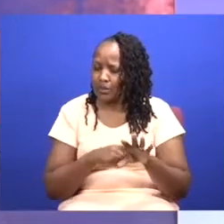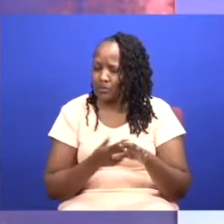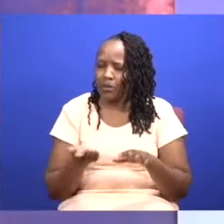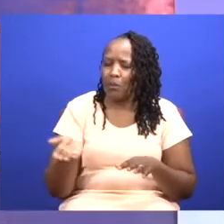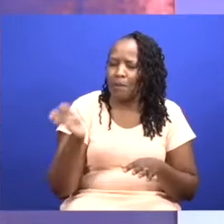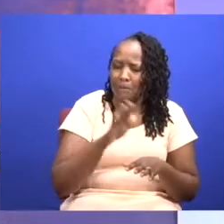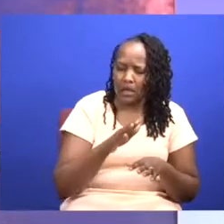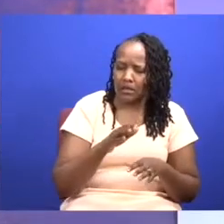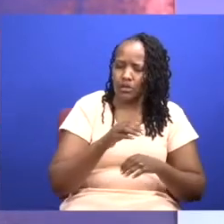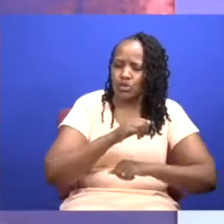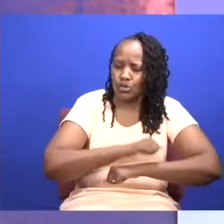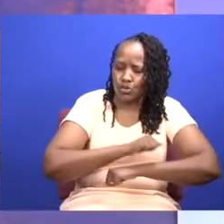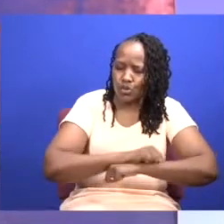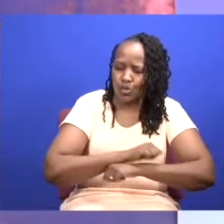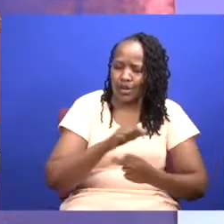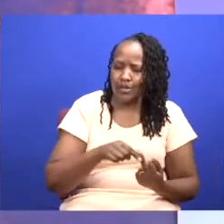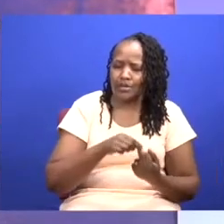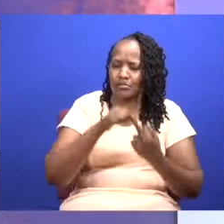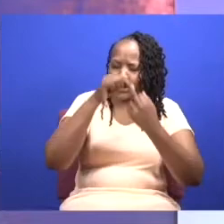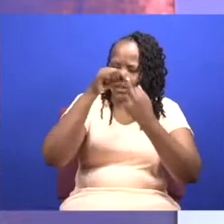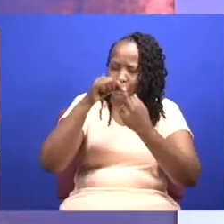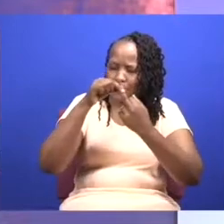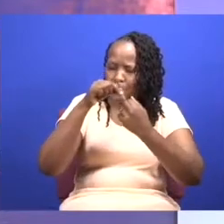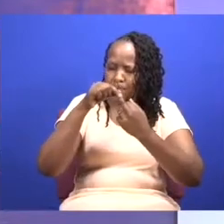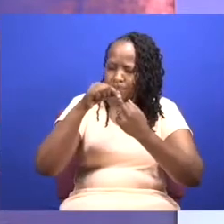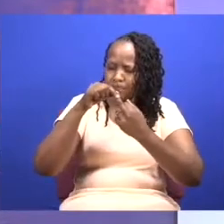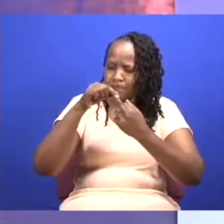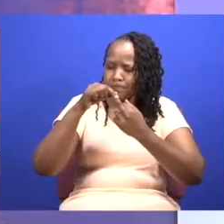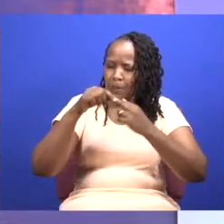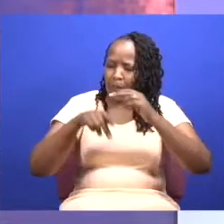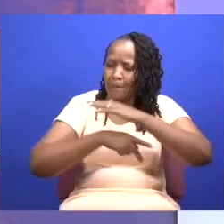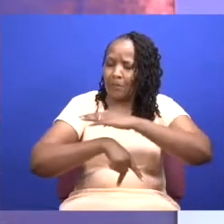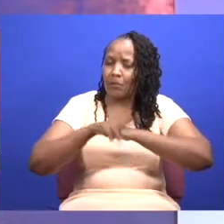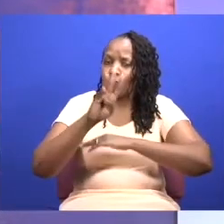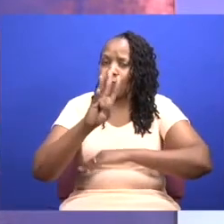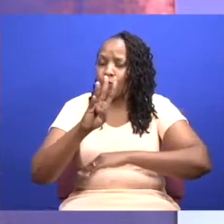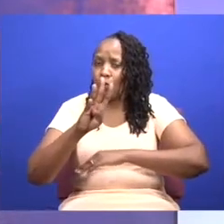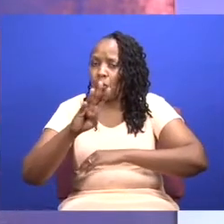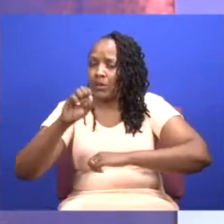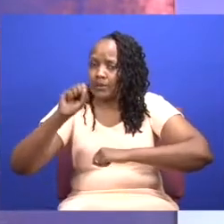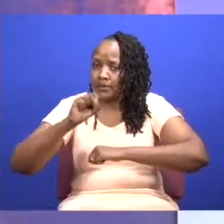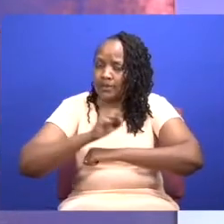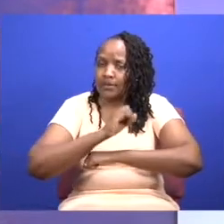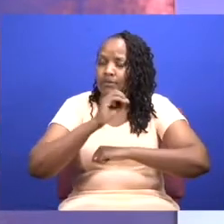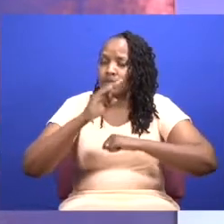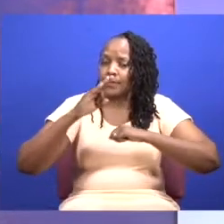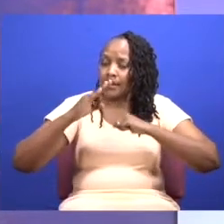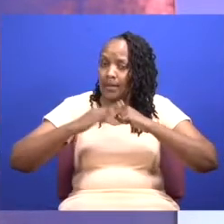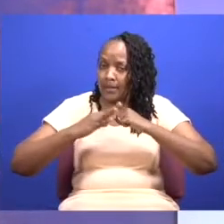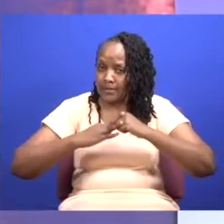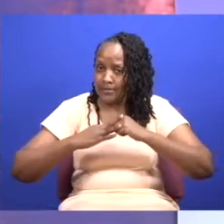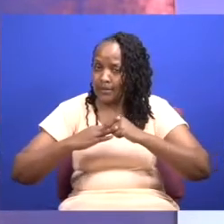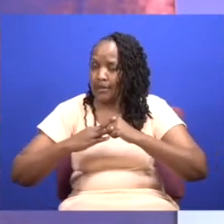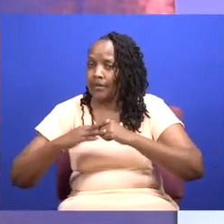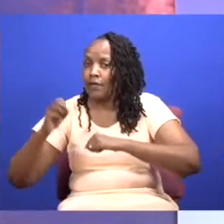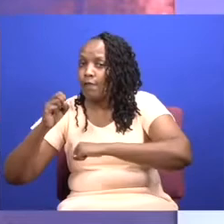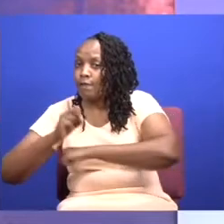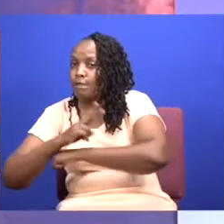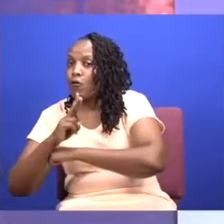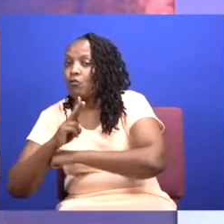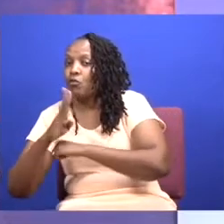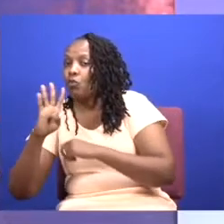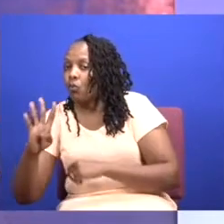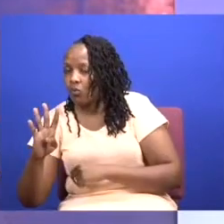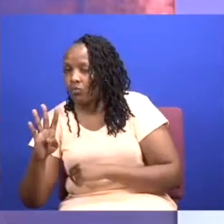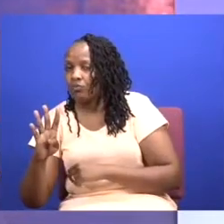Lord, as they go to school, especially the standard 4 and standard 8 and also the form 4, we